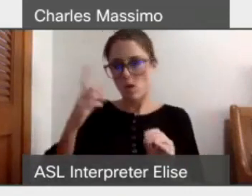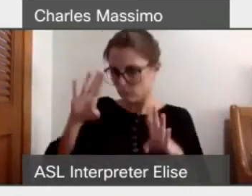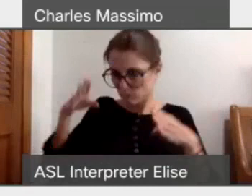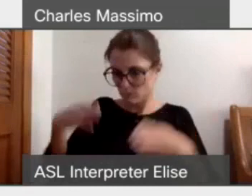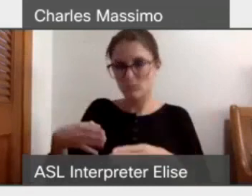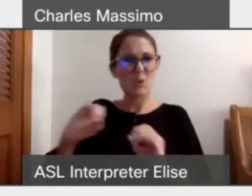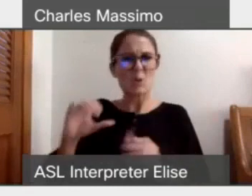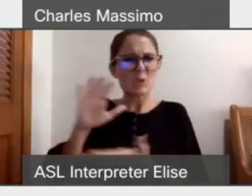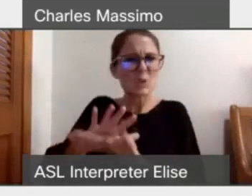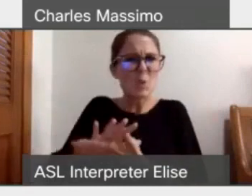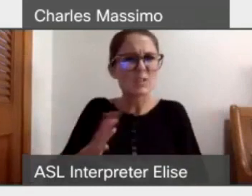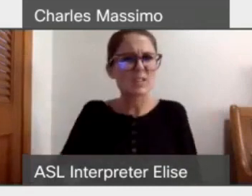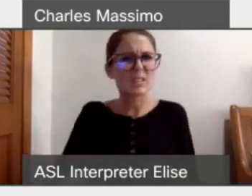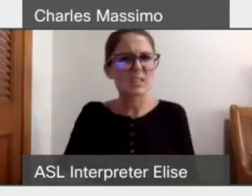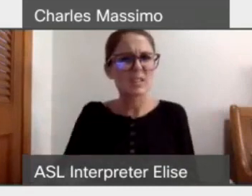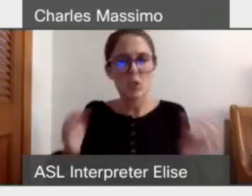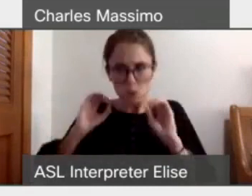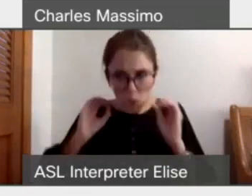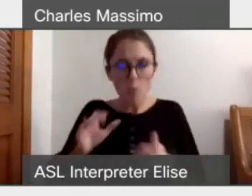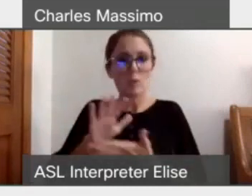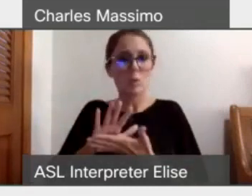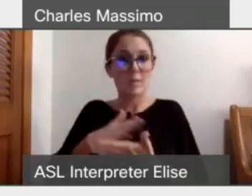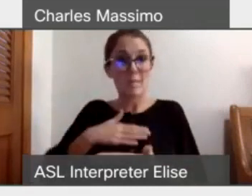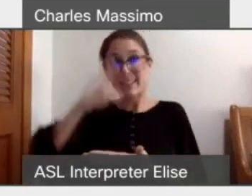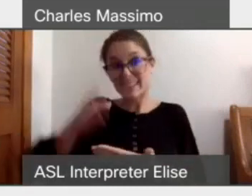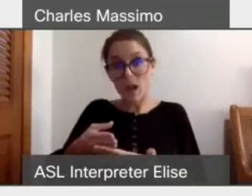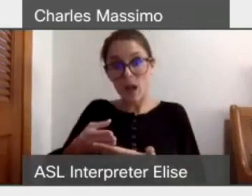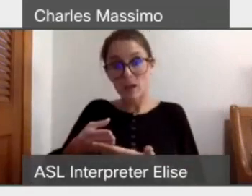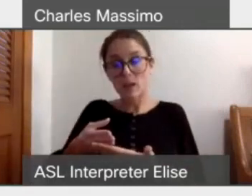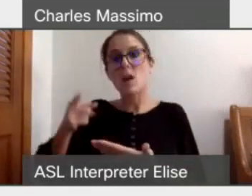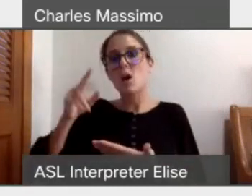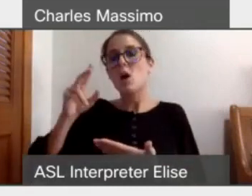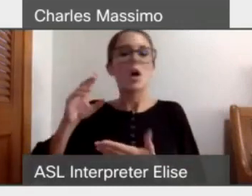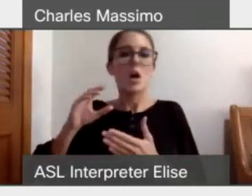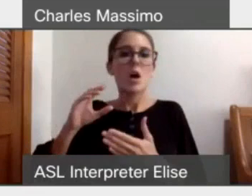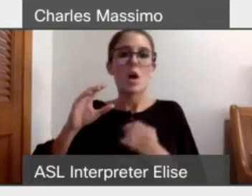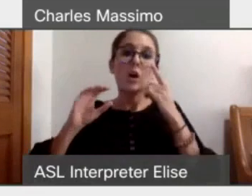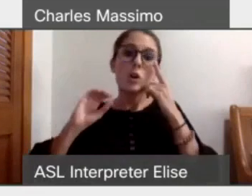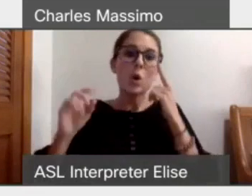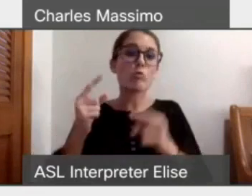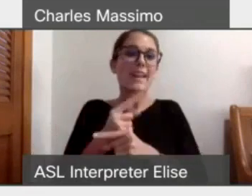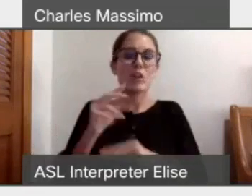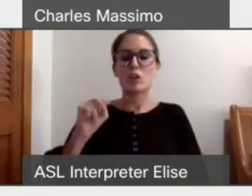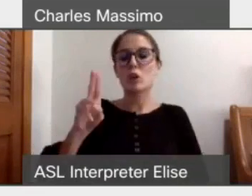schools. And there's no schools. I mean, my son is no neurotypical person would not be in school for 2 years. It wouldn't be happening. It's